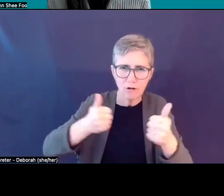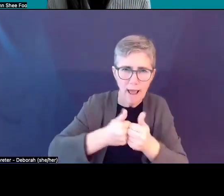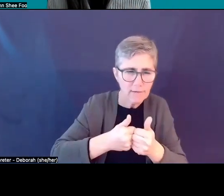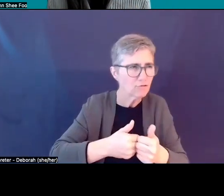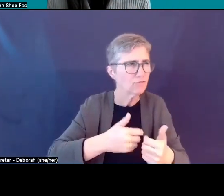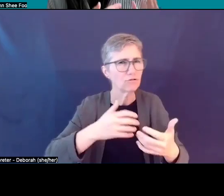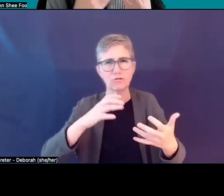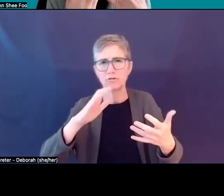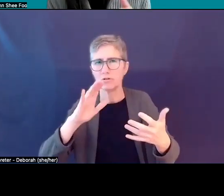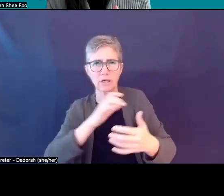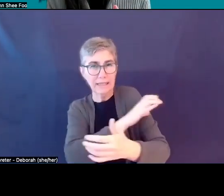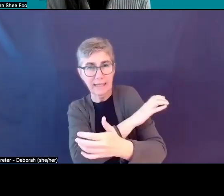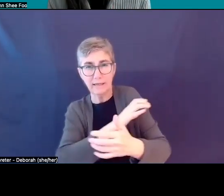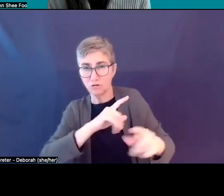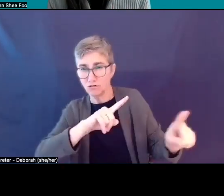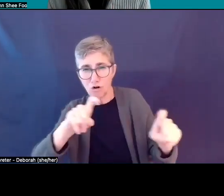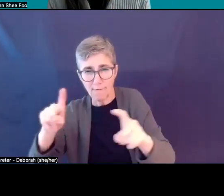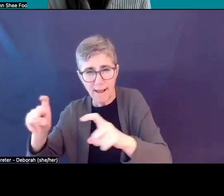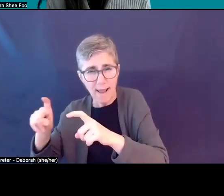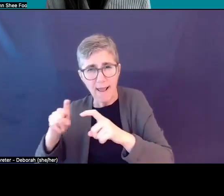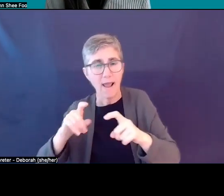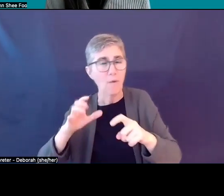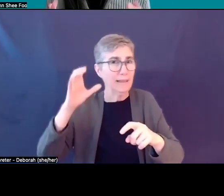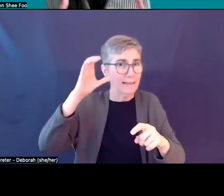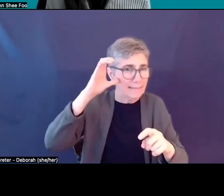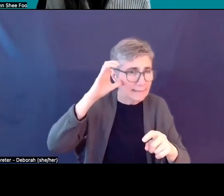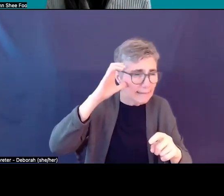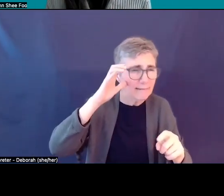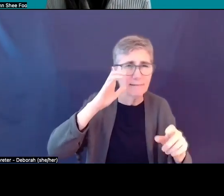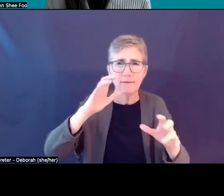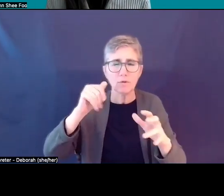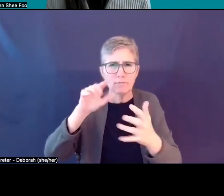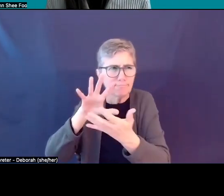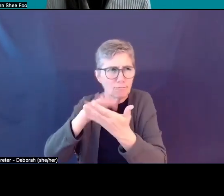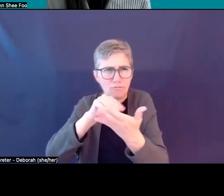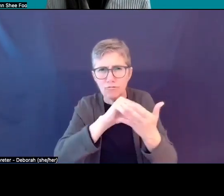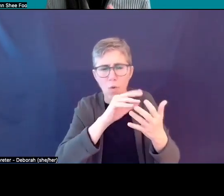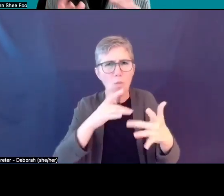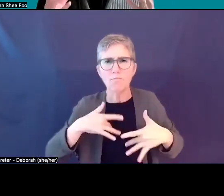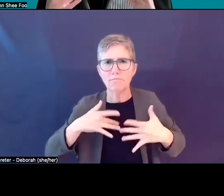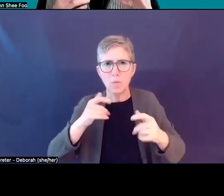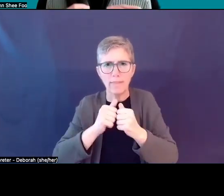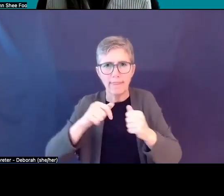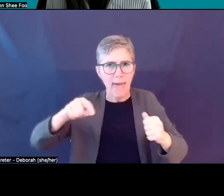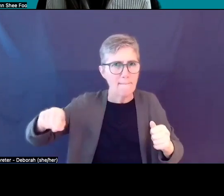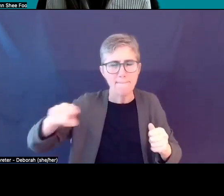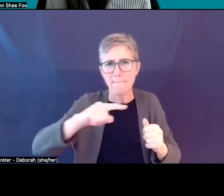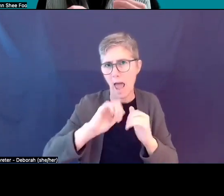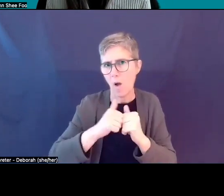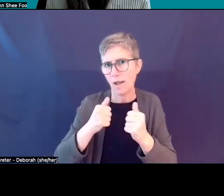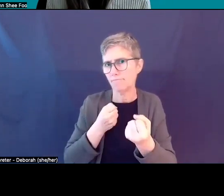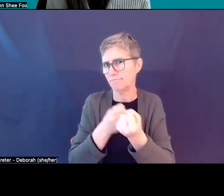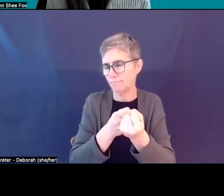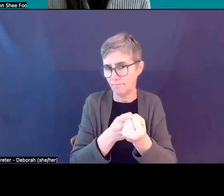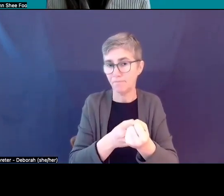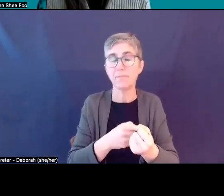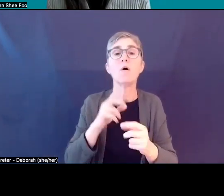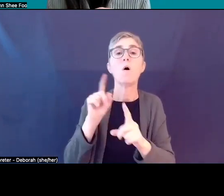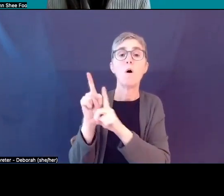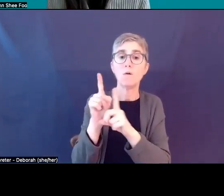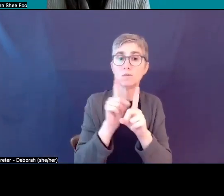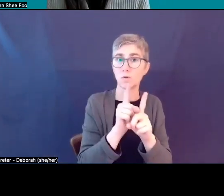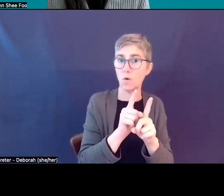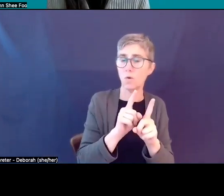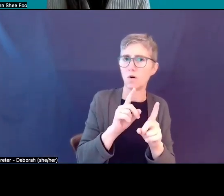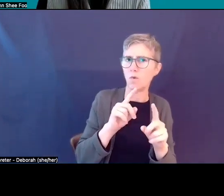clinic-level surveys, as well as listening tours. We'll also be measuring the baseline medication use rates